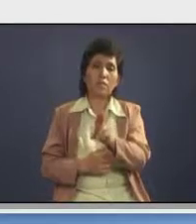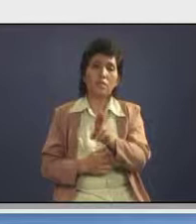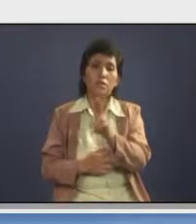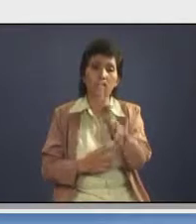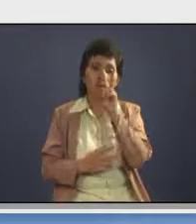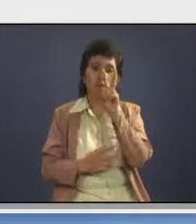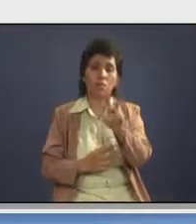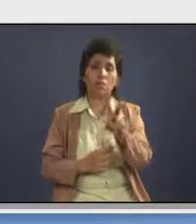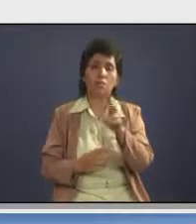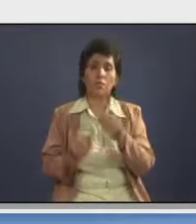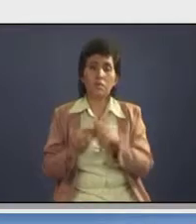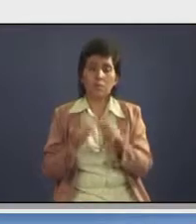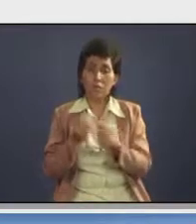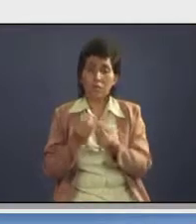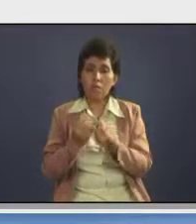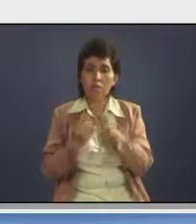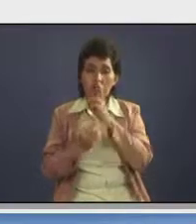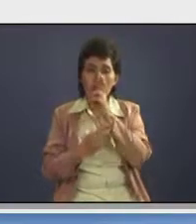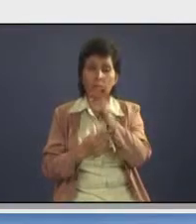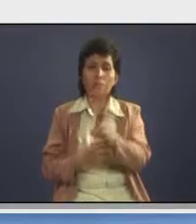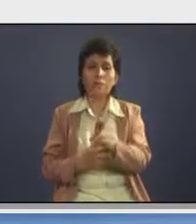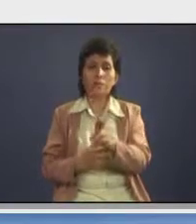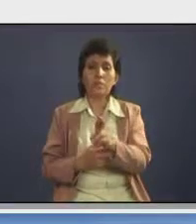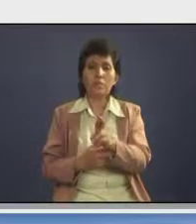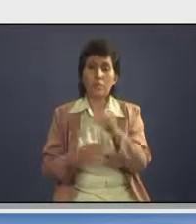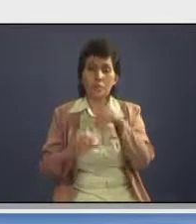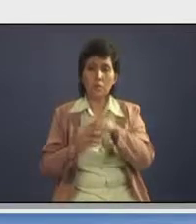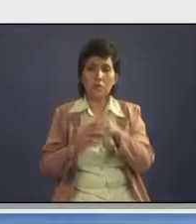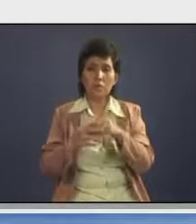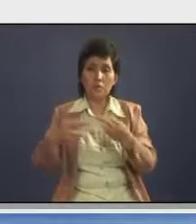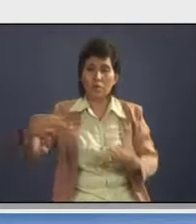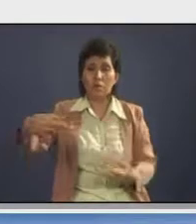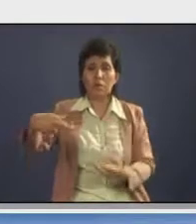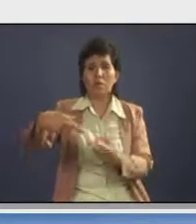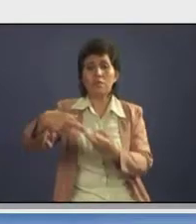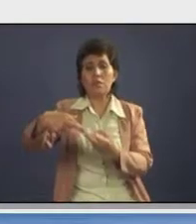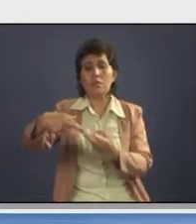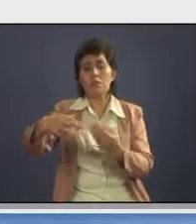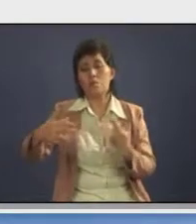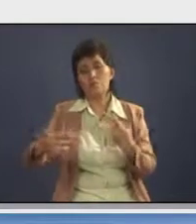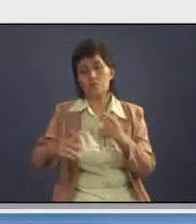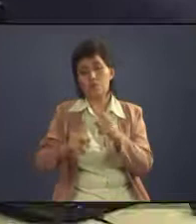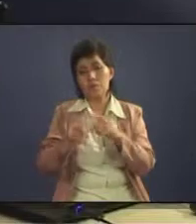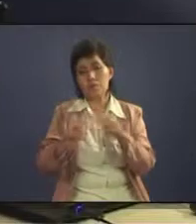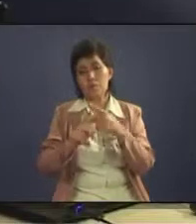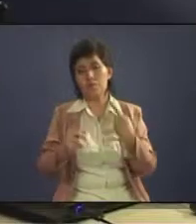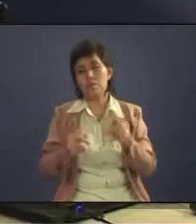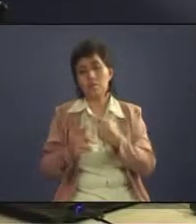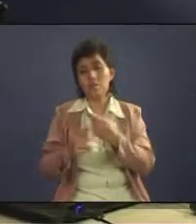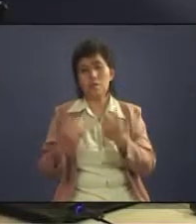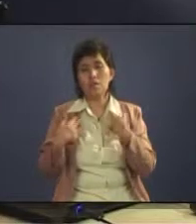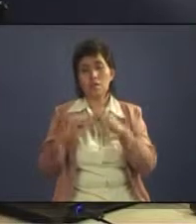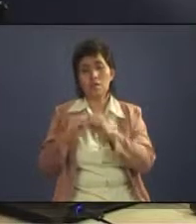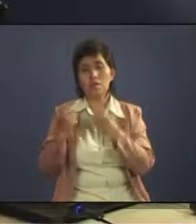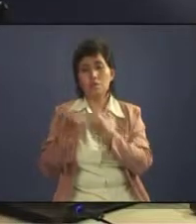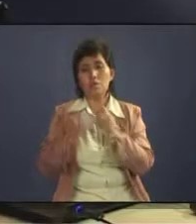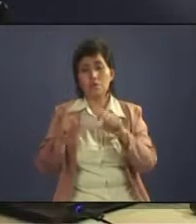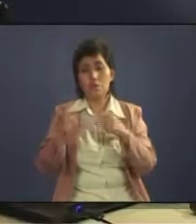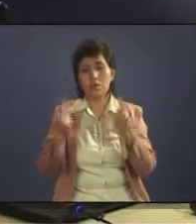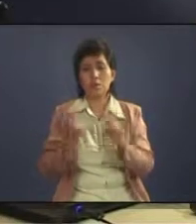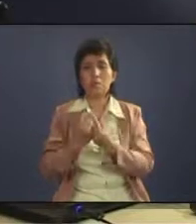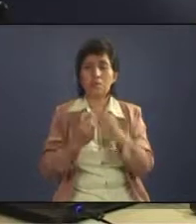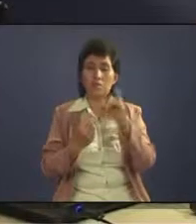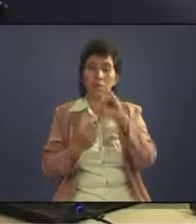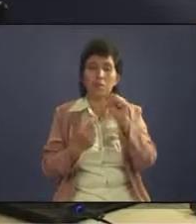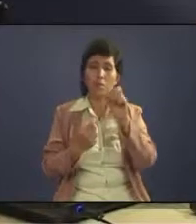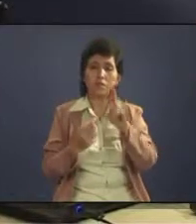realistically, which is the relationship between a social group. When we have social group, and the issue here is that the